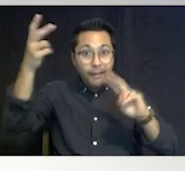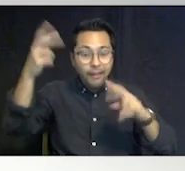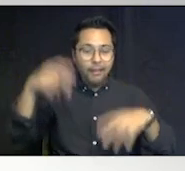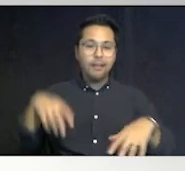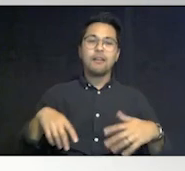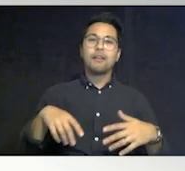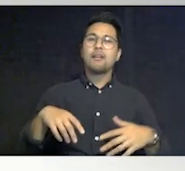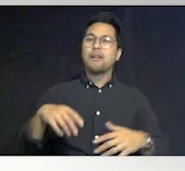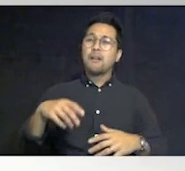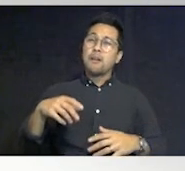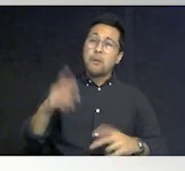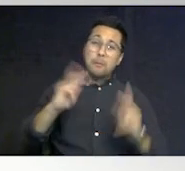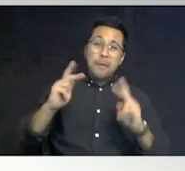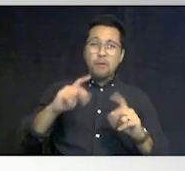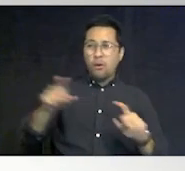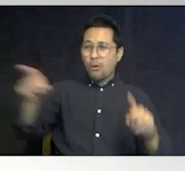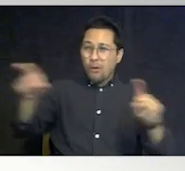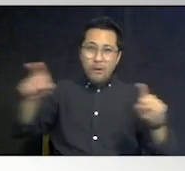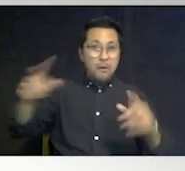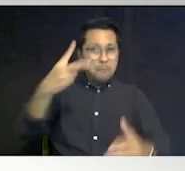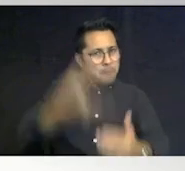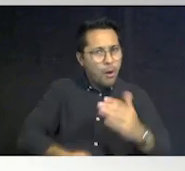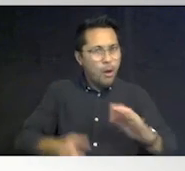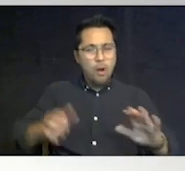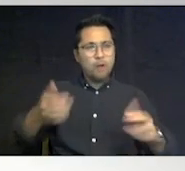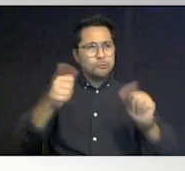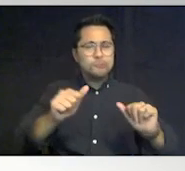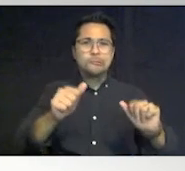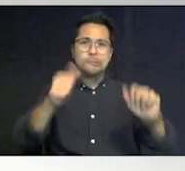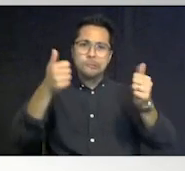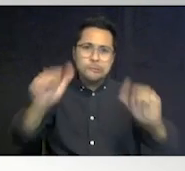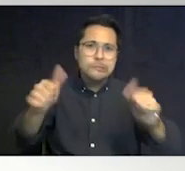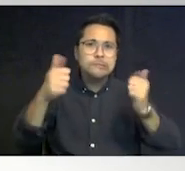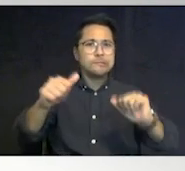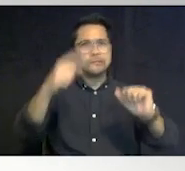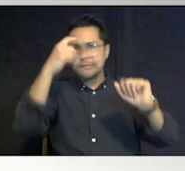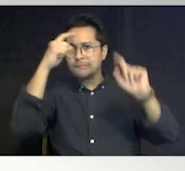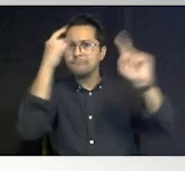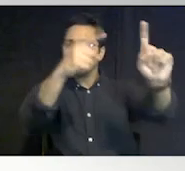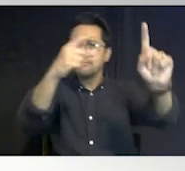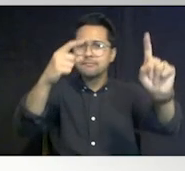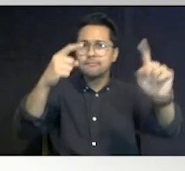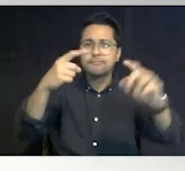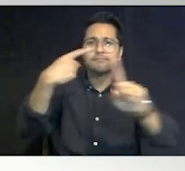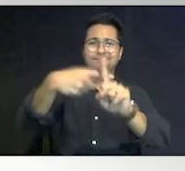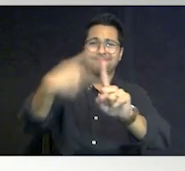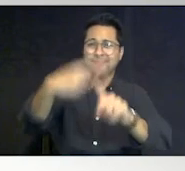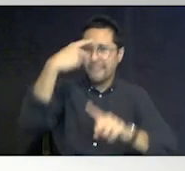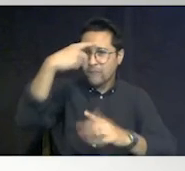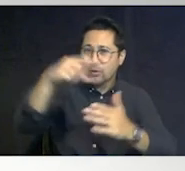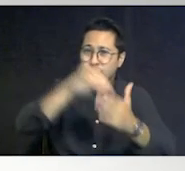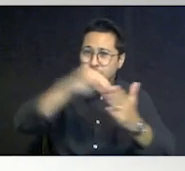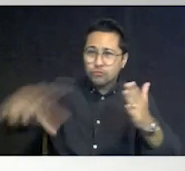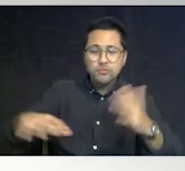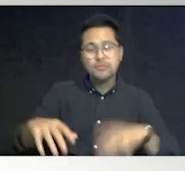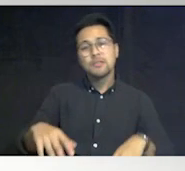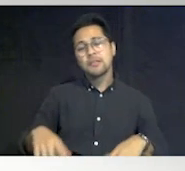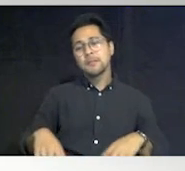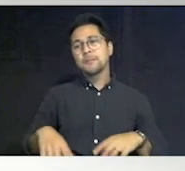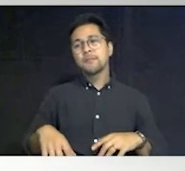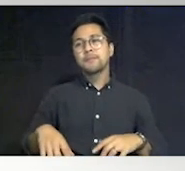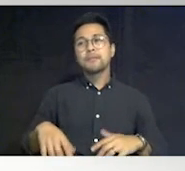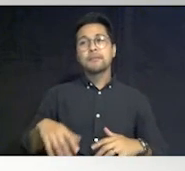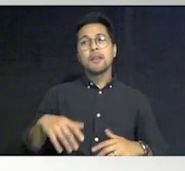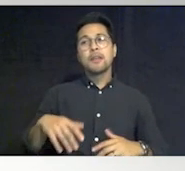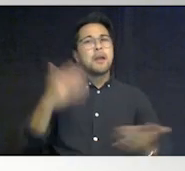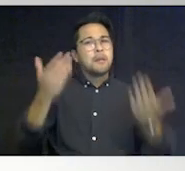on both sides. They're trying so hard to get the right outcomes, the best outcomes for students. A lot of times they're saying the same thing, or